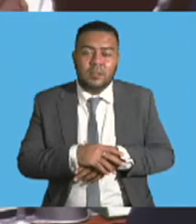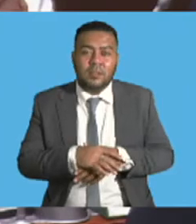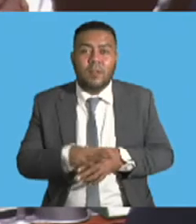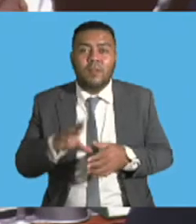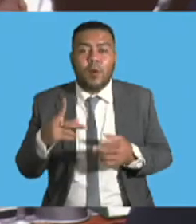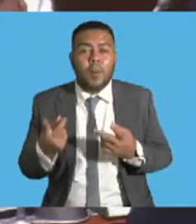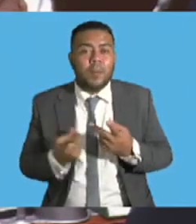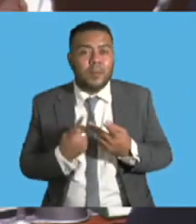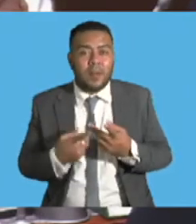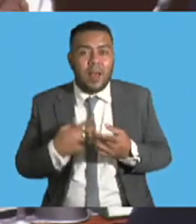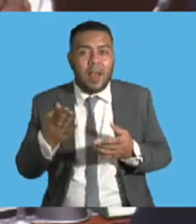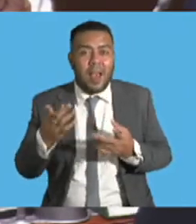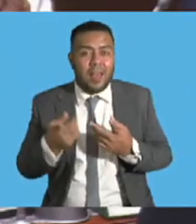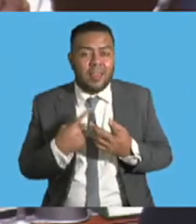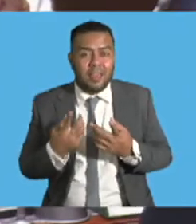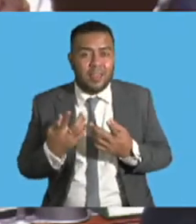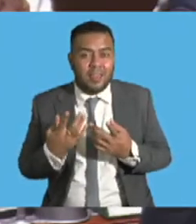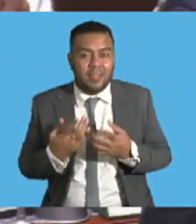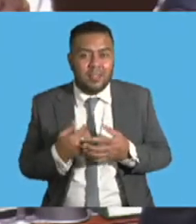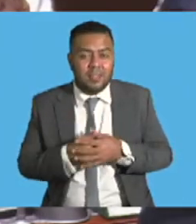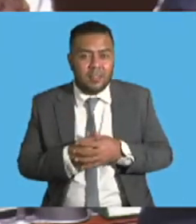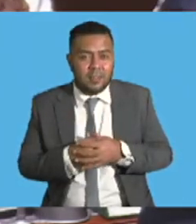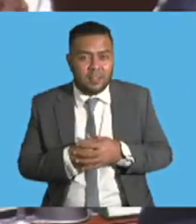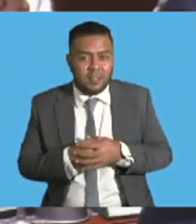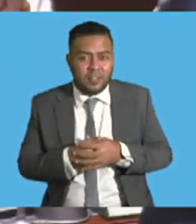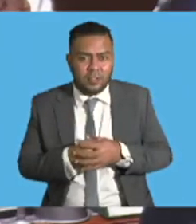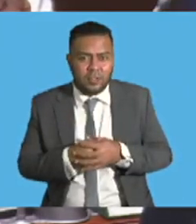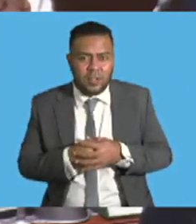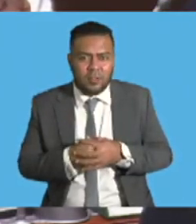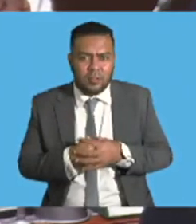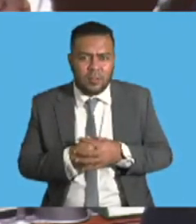any other functions that the iTaukei Affairs Board